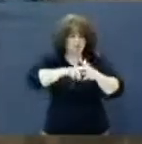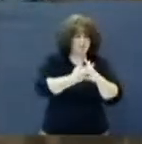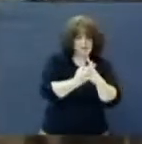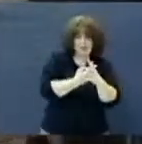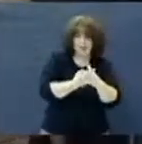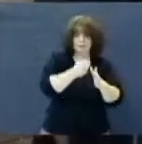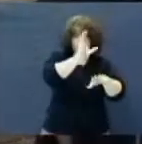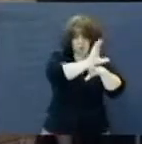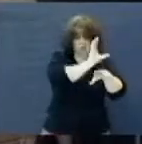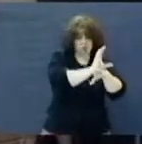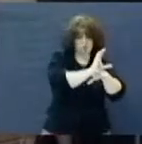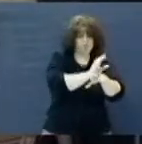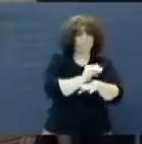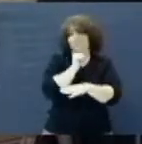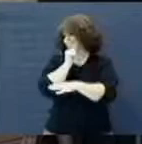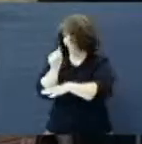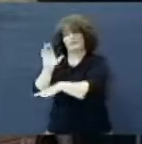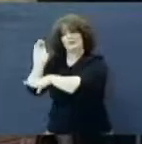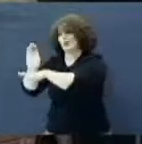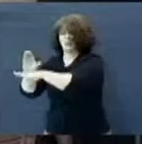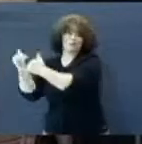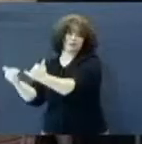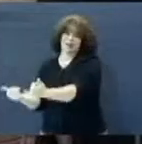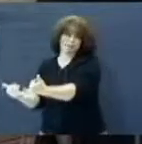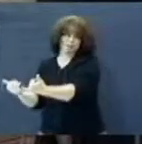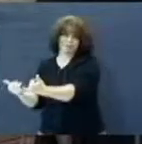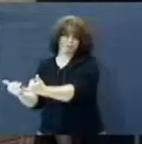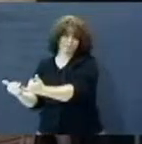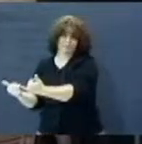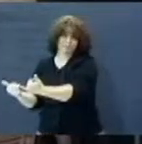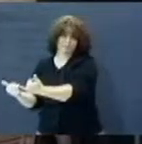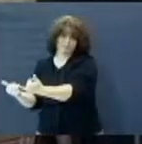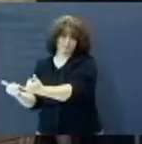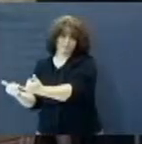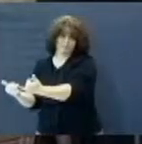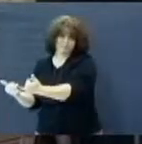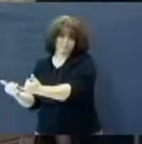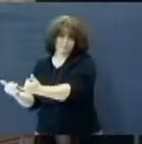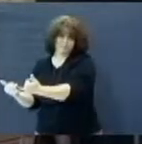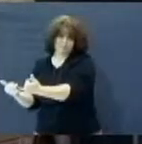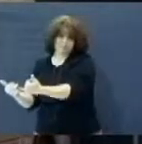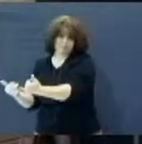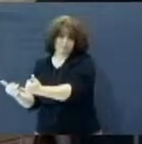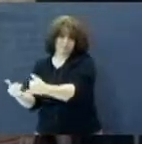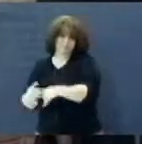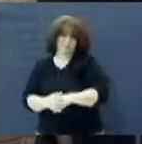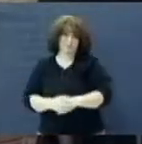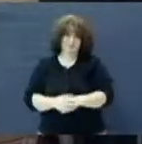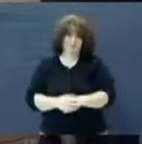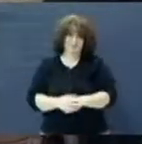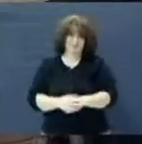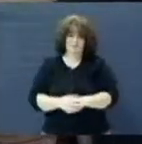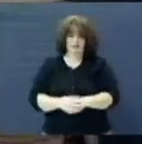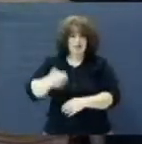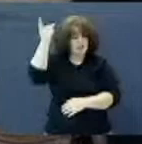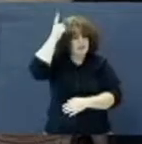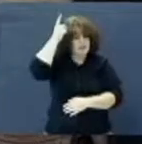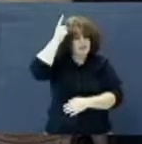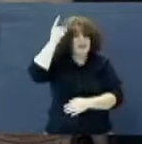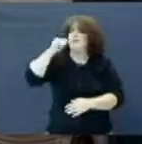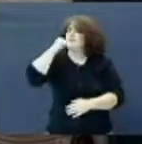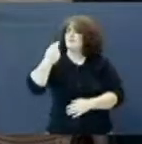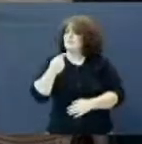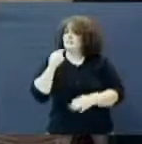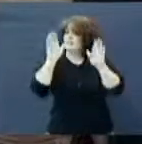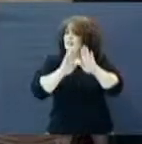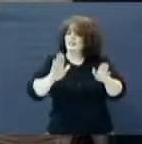church, but they're not in church any longer. Come on, help me. A boy, he said it in Sunday school. Lord, I have mercy. You